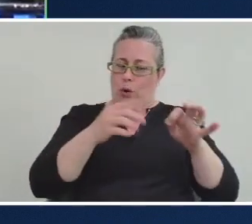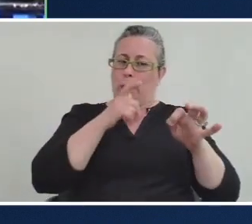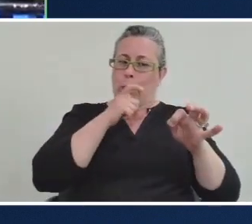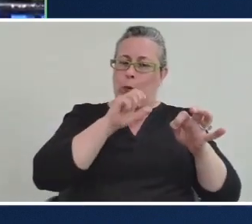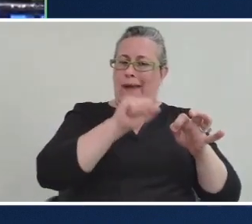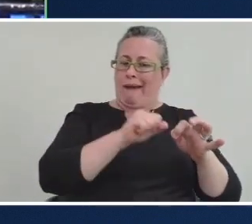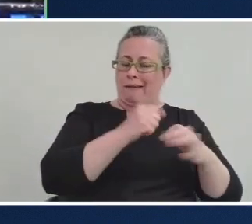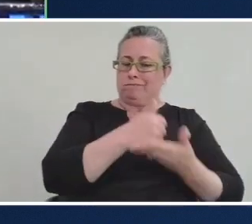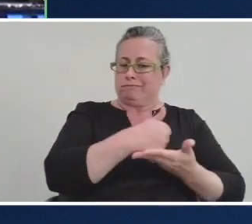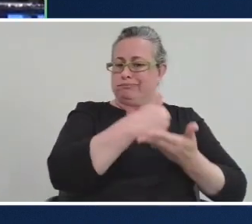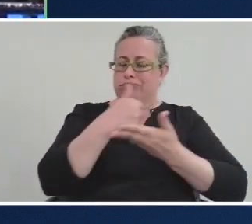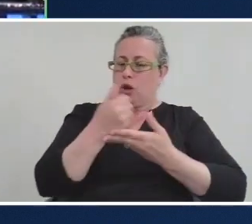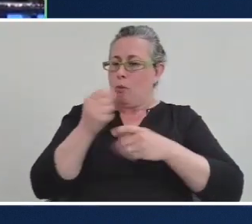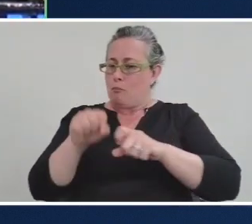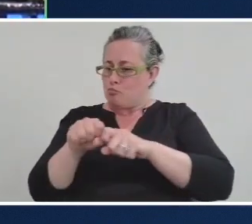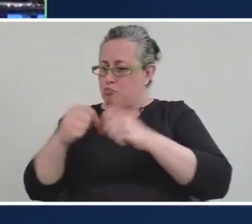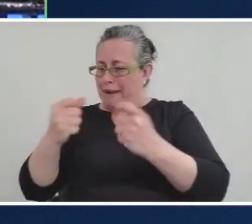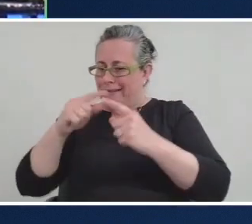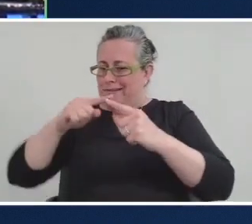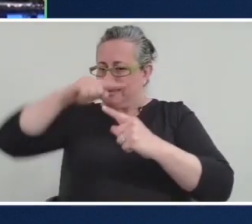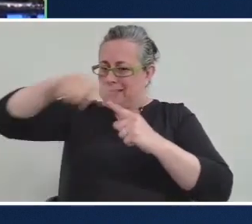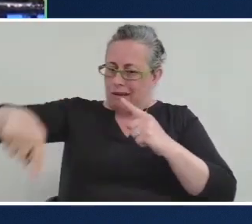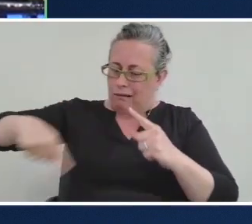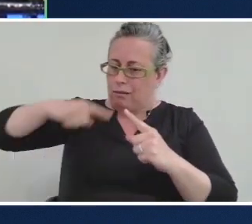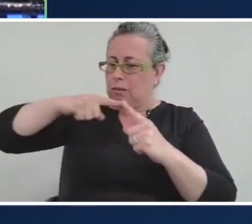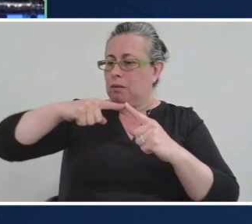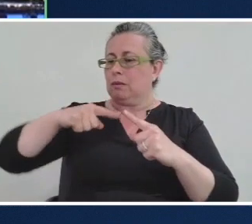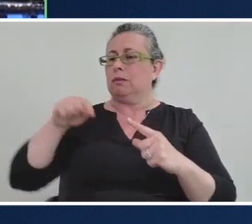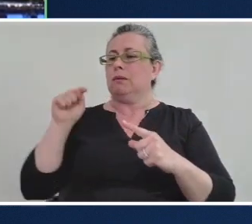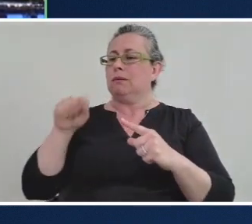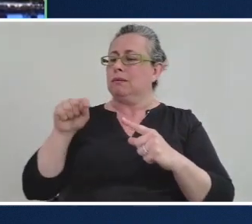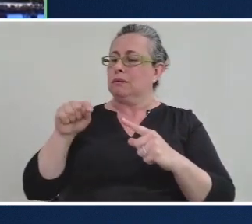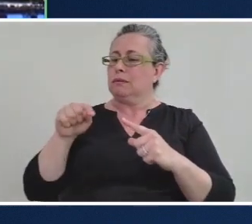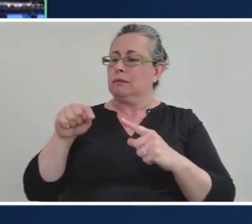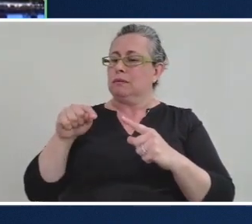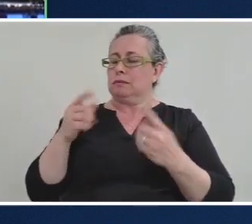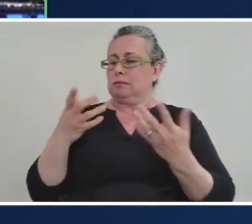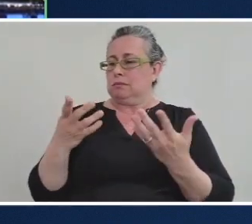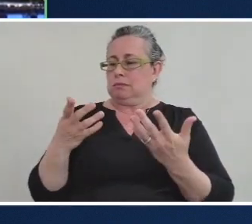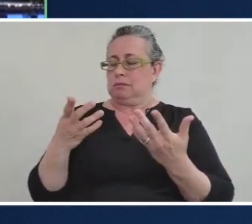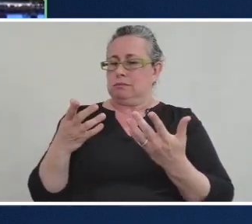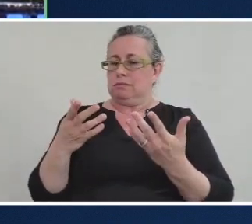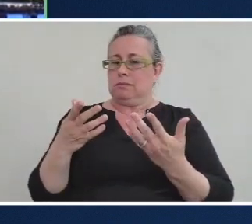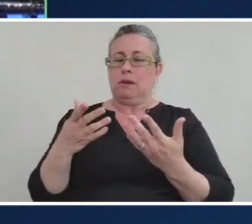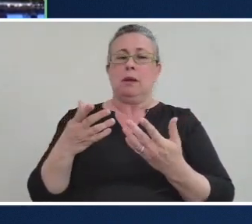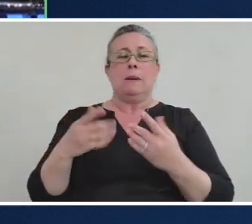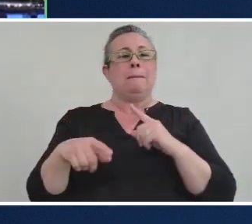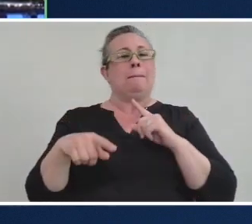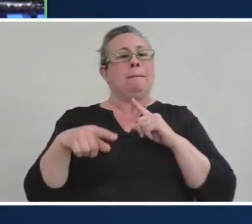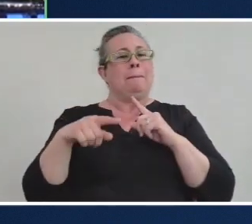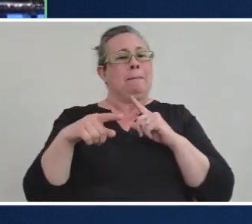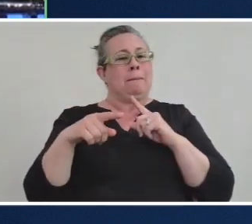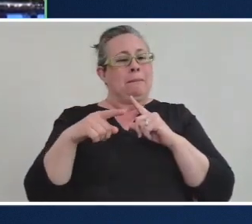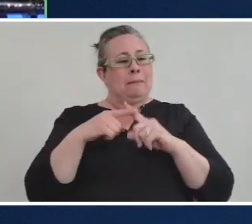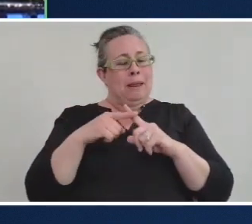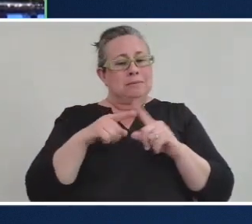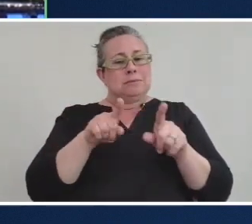of impunity which goes around corruption. And in addition to that, there is